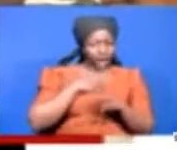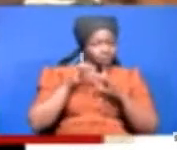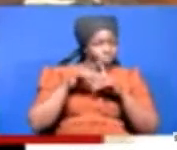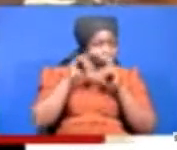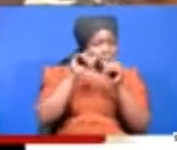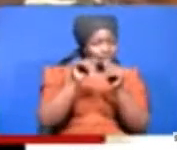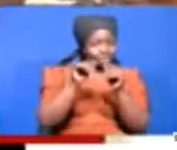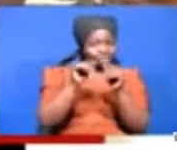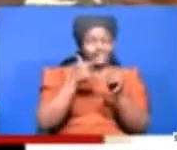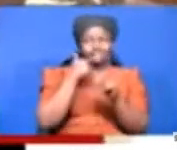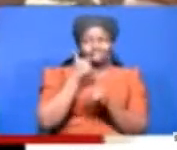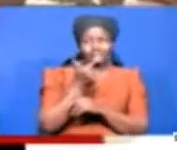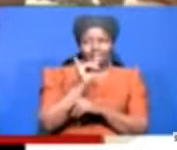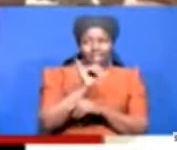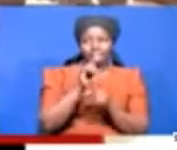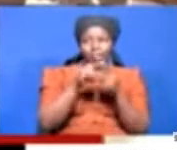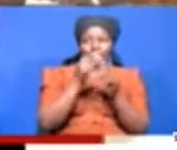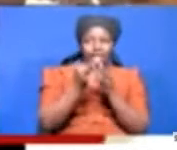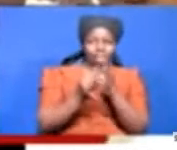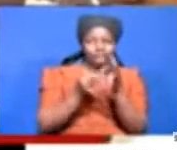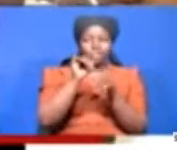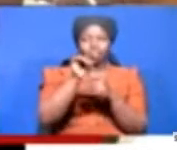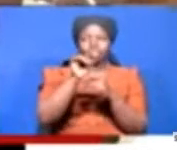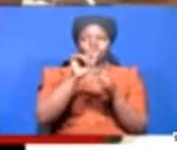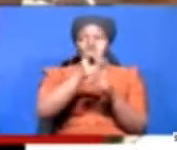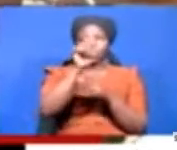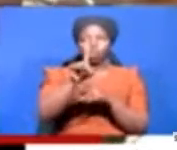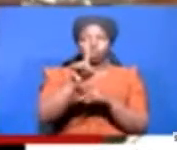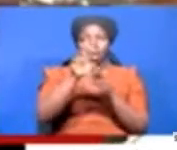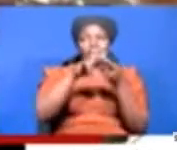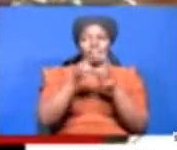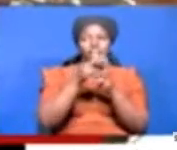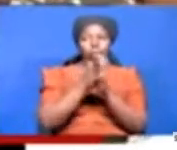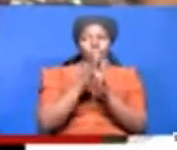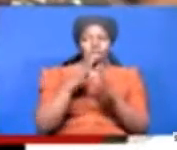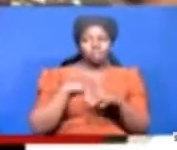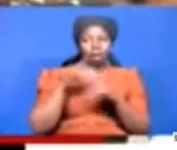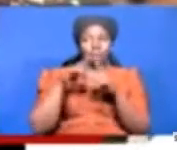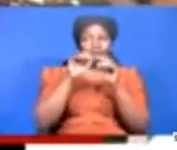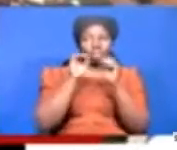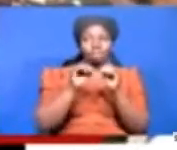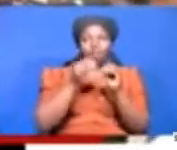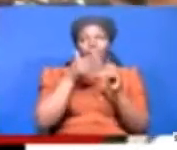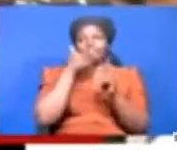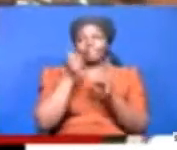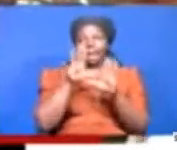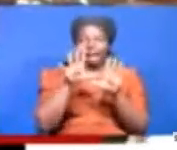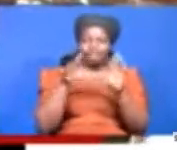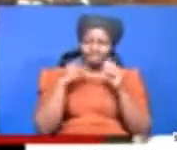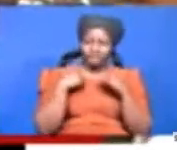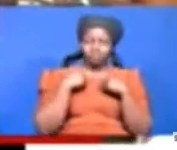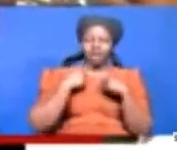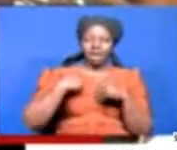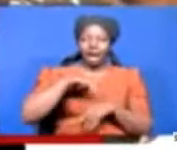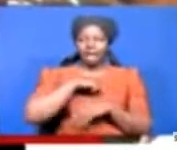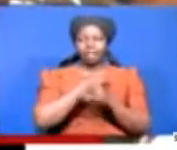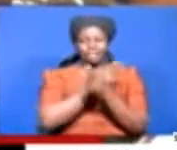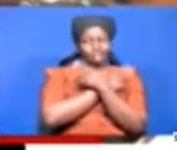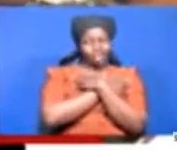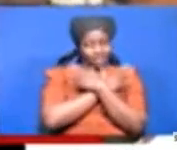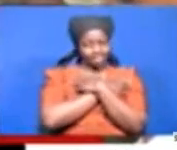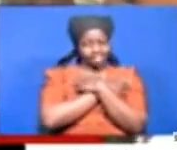so. But if it is not appertaining, can we just accept that we are friends and we move on to the next? Appertaining to what we have